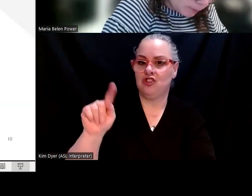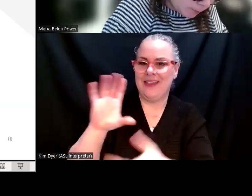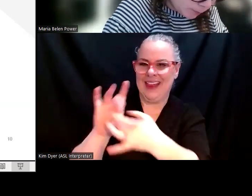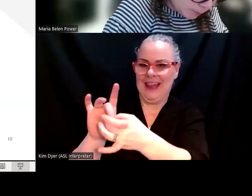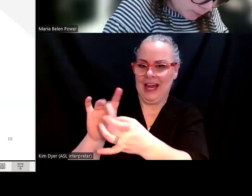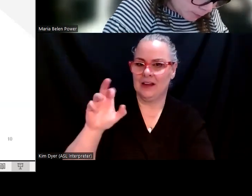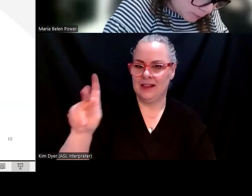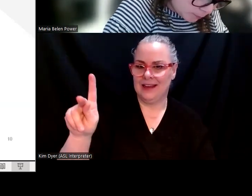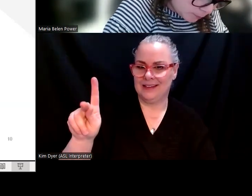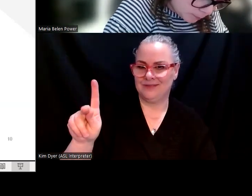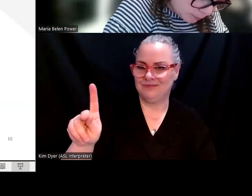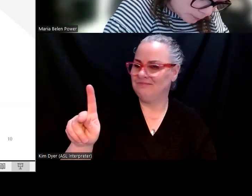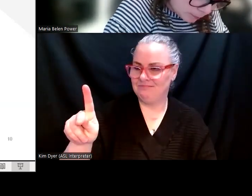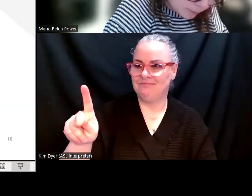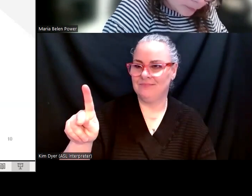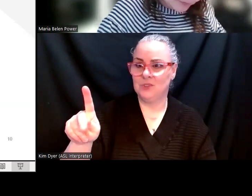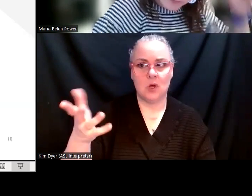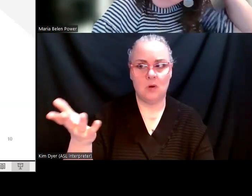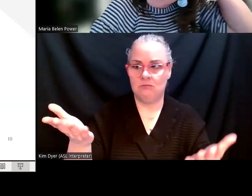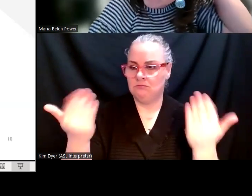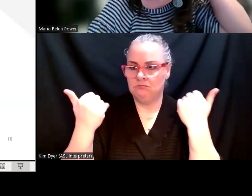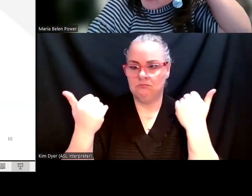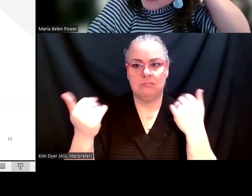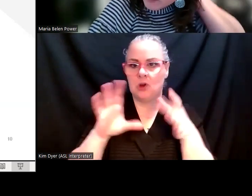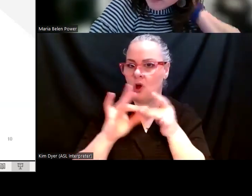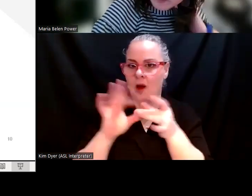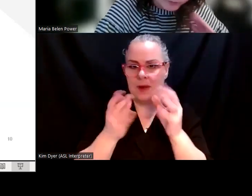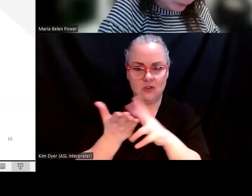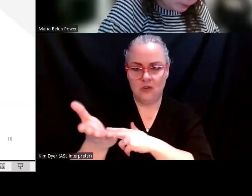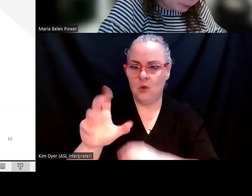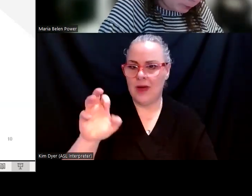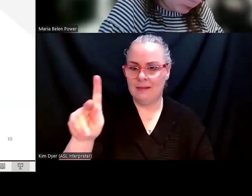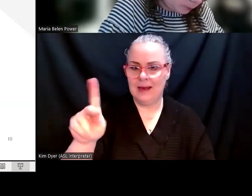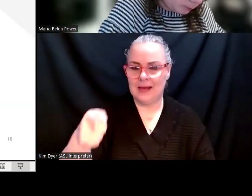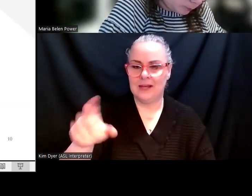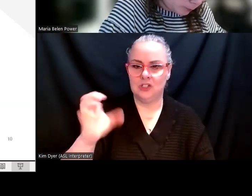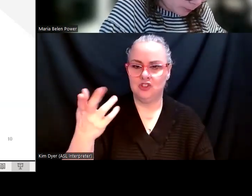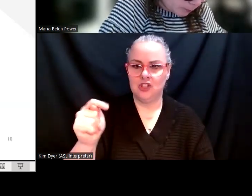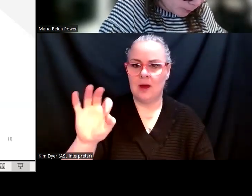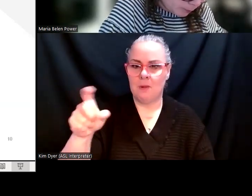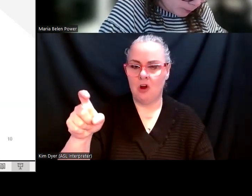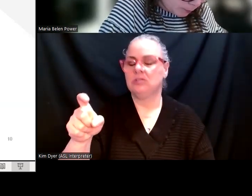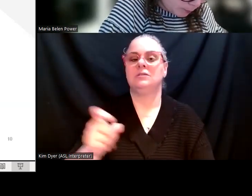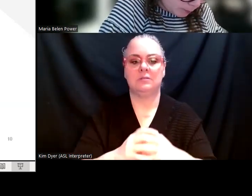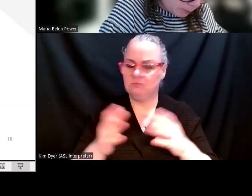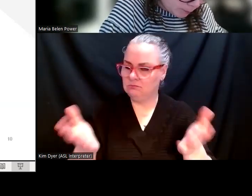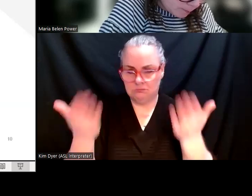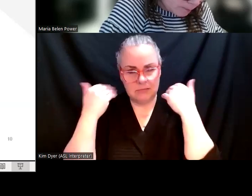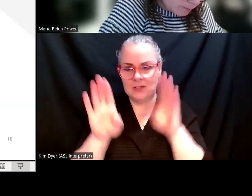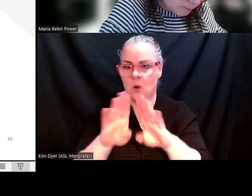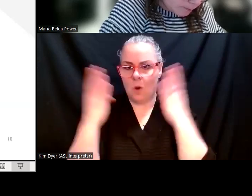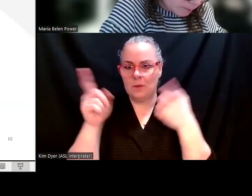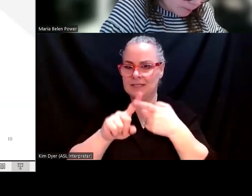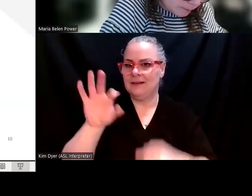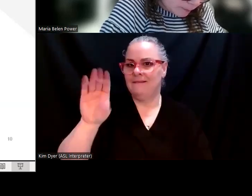So we'd love any and all public comments through that link to our website, and our public comment period is open until